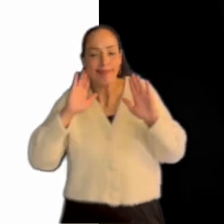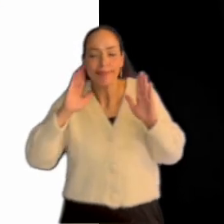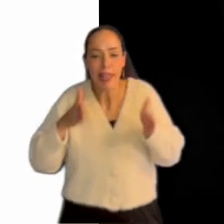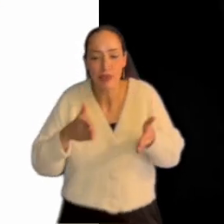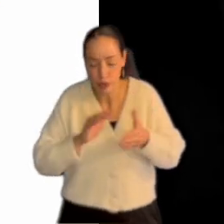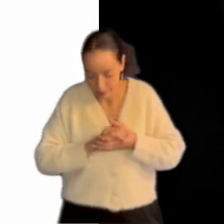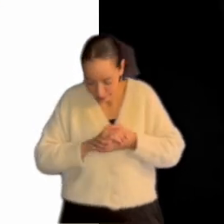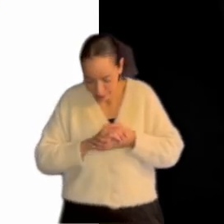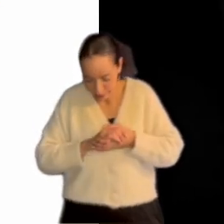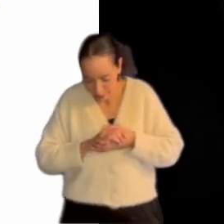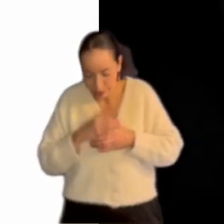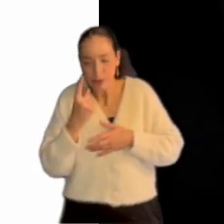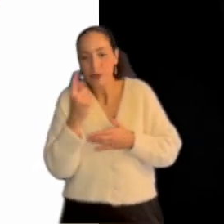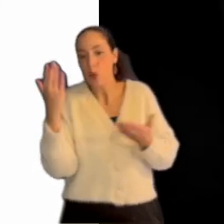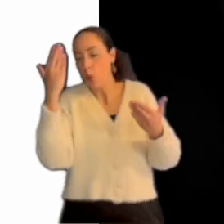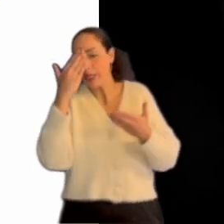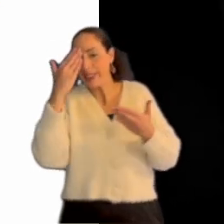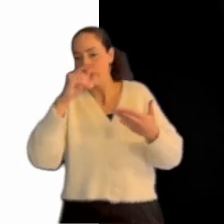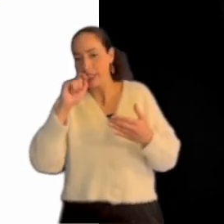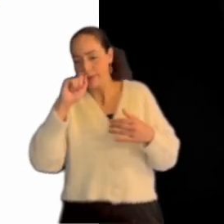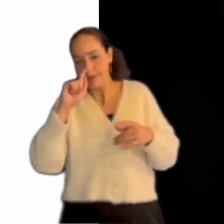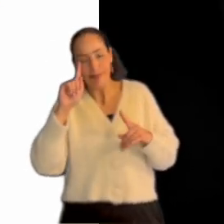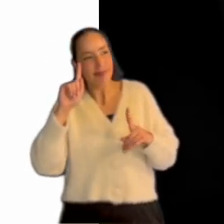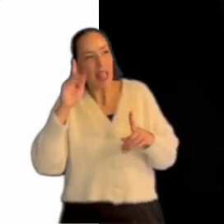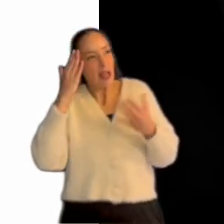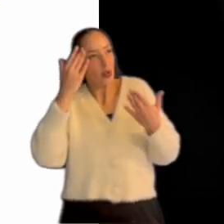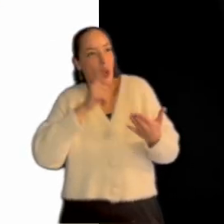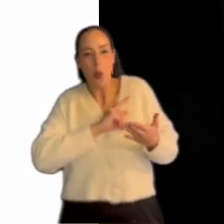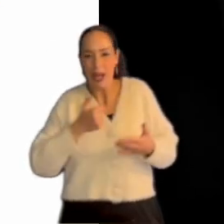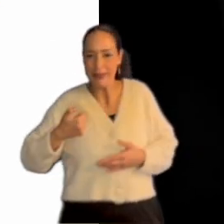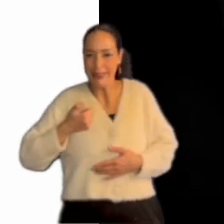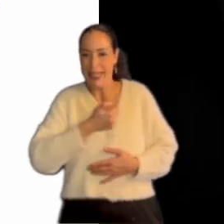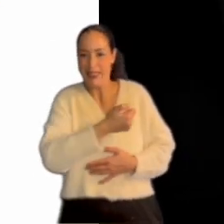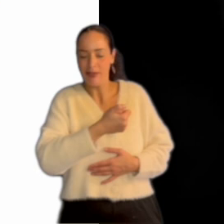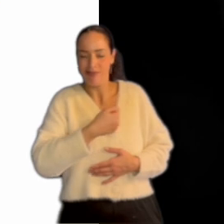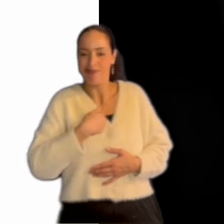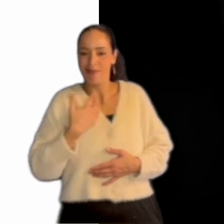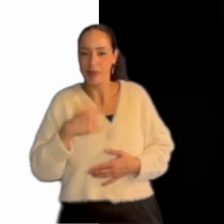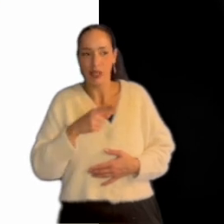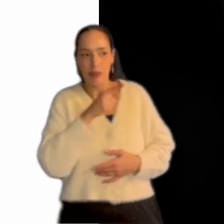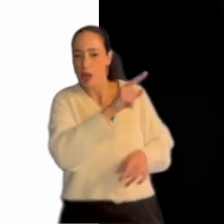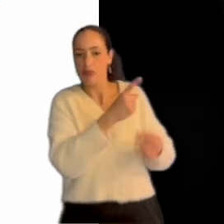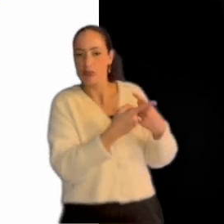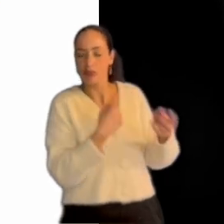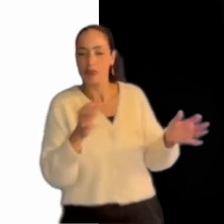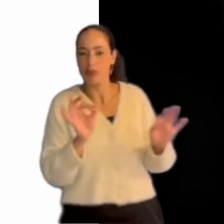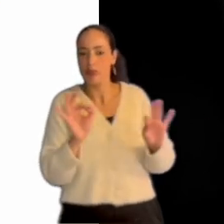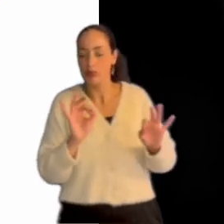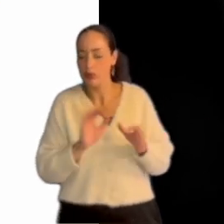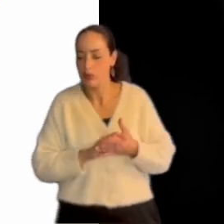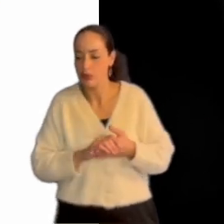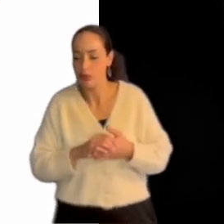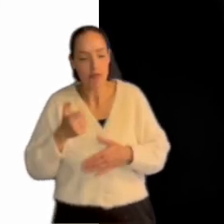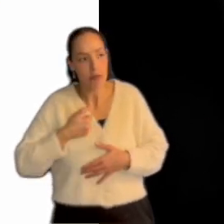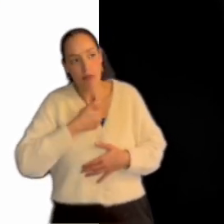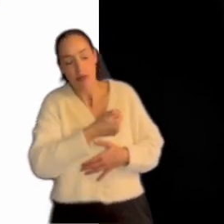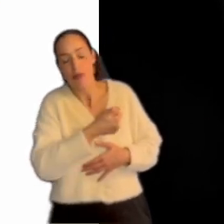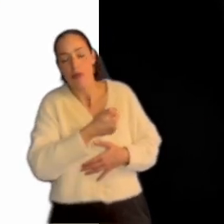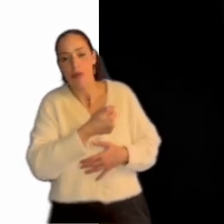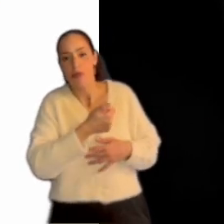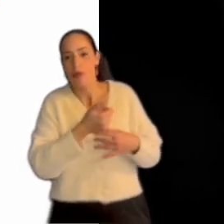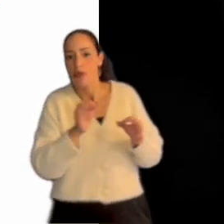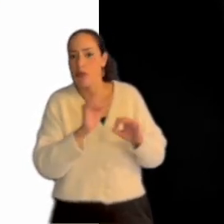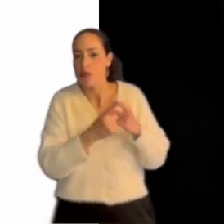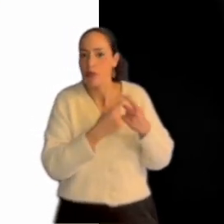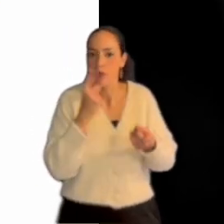him a message, only that he did not reply. I sent another and still received nothing in return. I tried to call and I left a